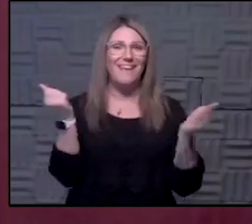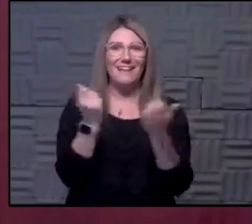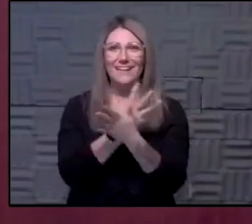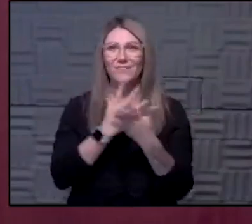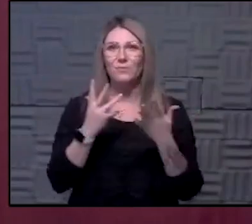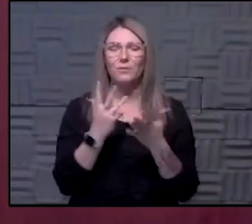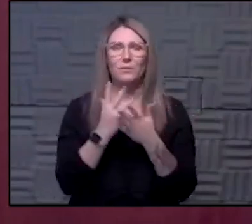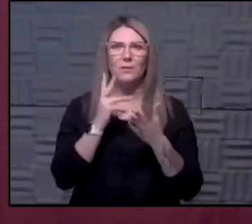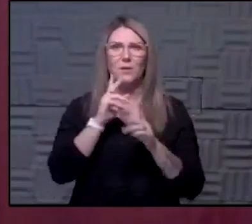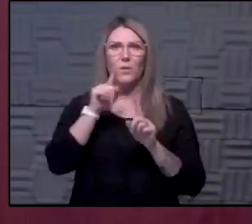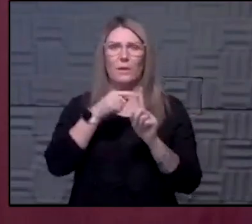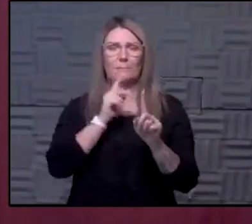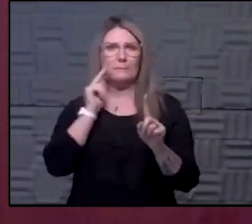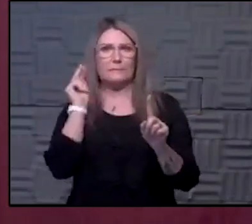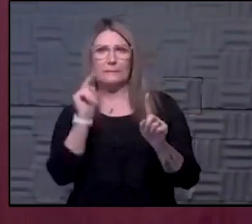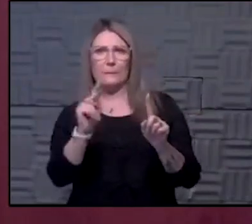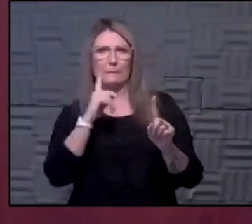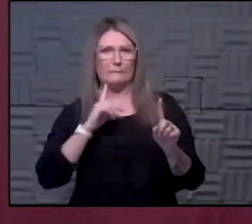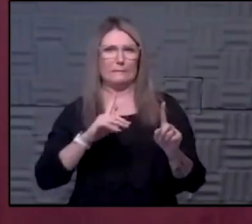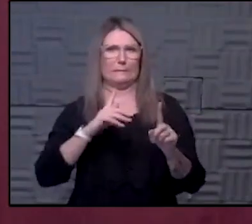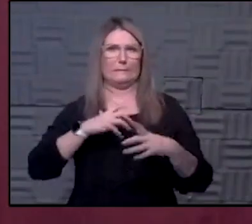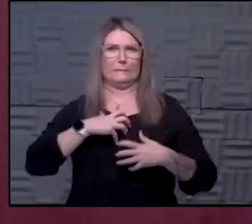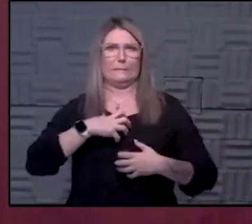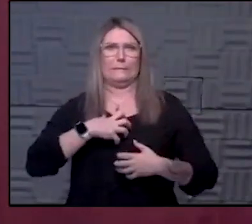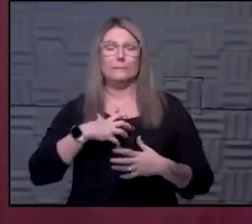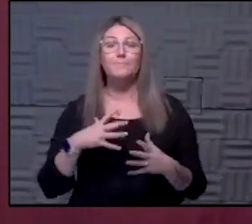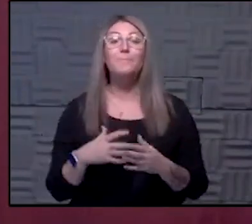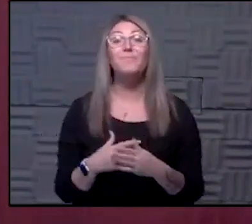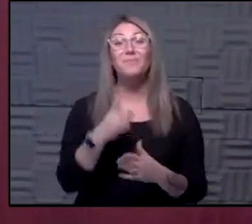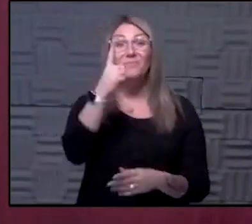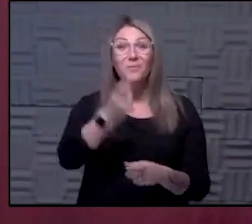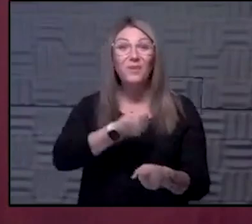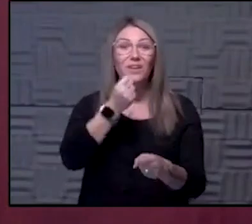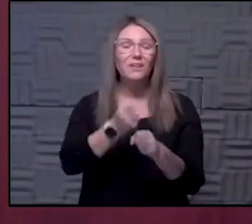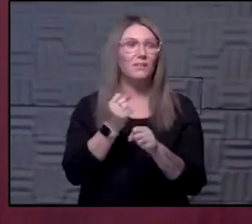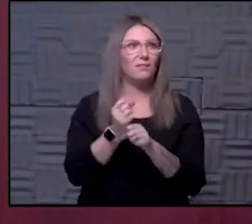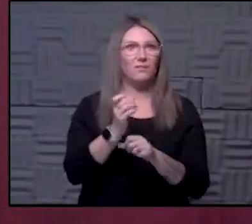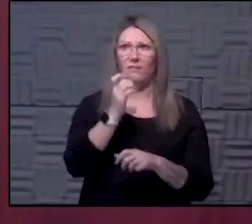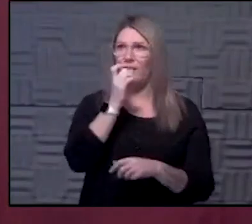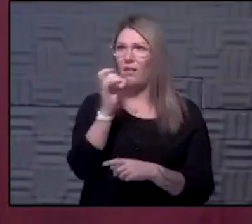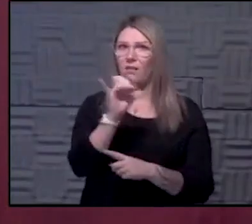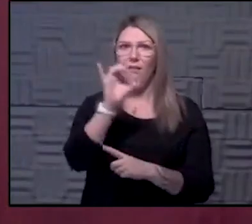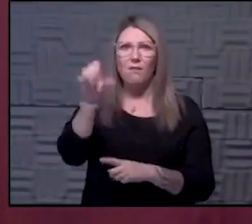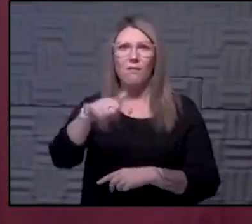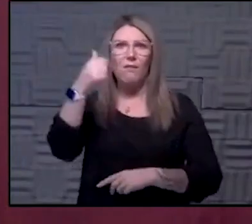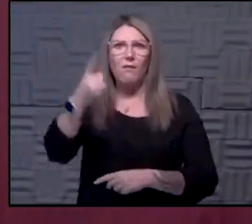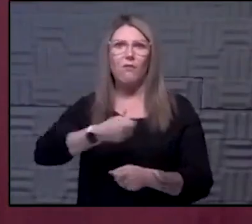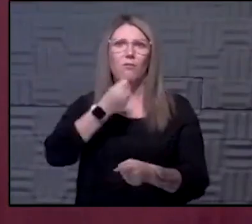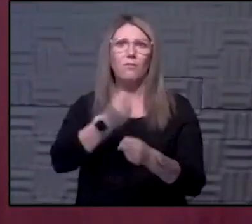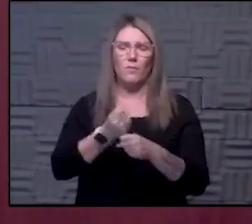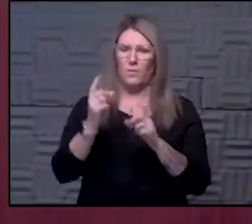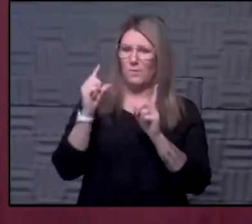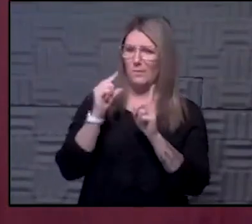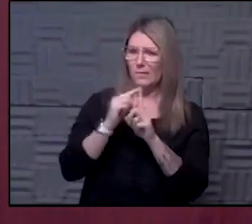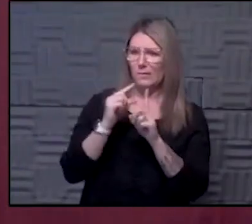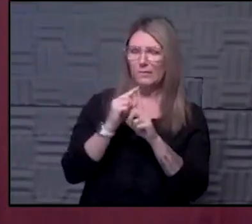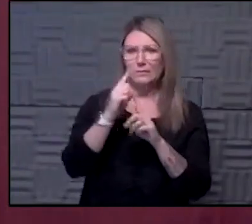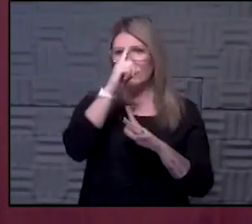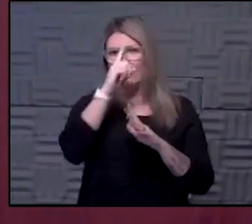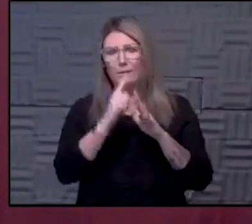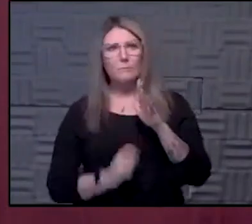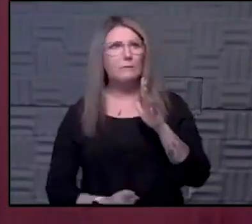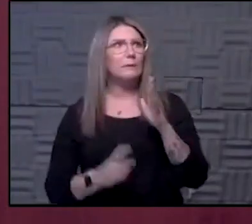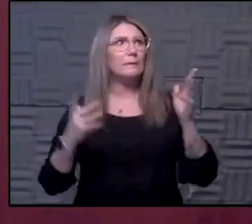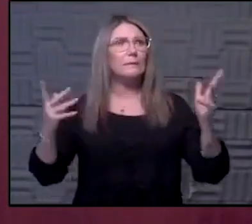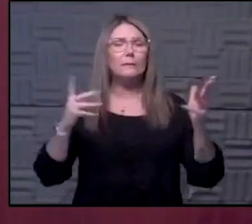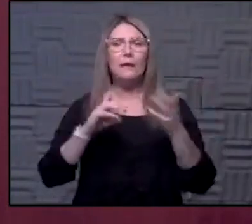we see that, we're going to cringe. It has been a year unlike any other, Hawkeye. I think words escape me of how to